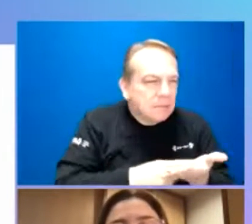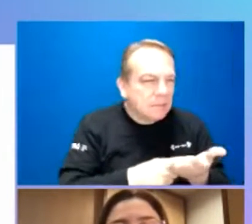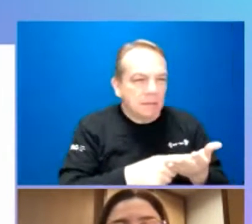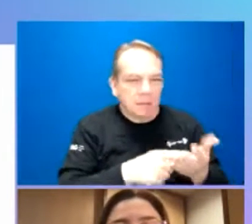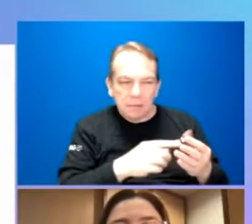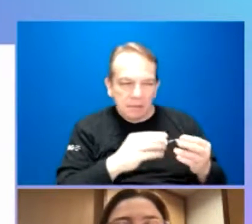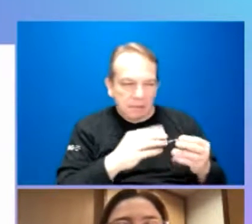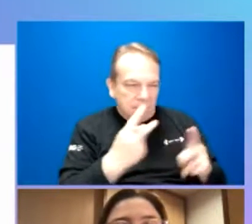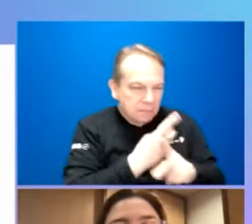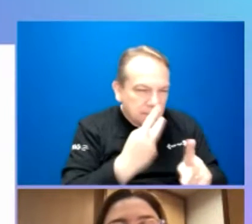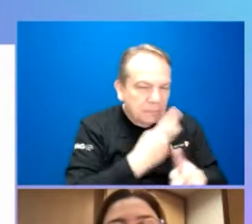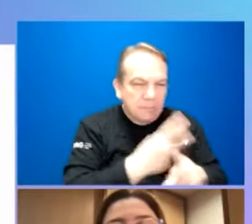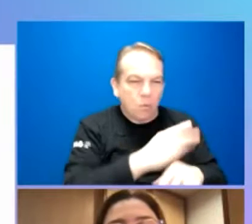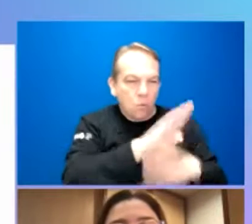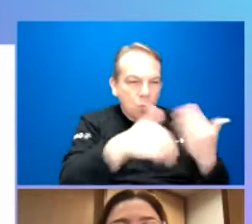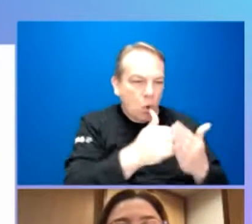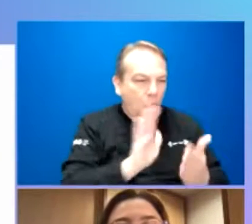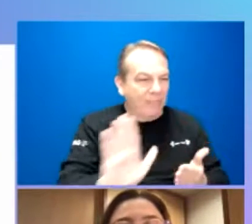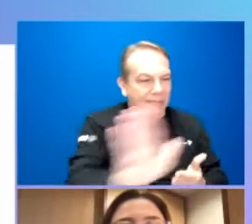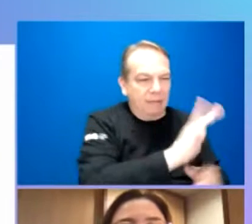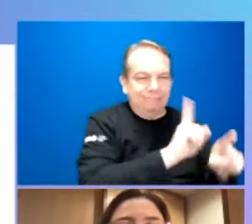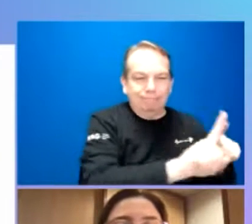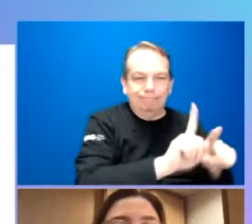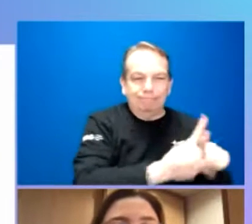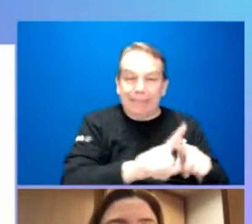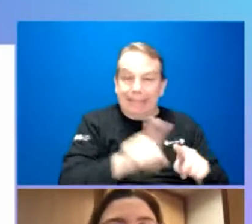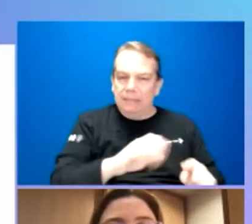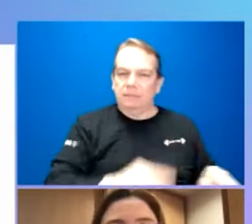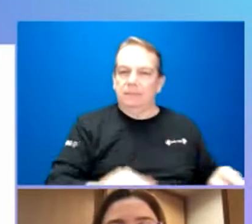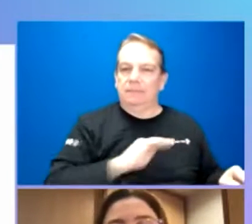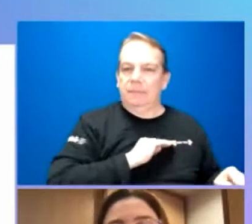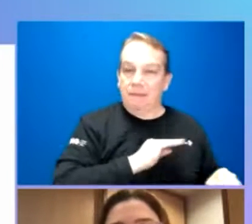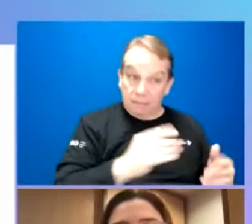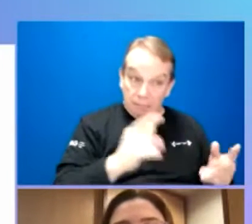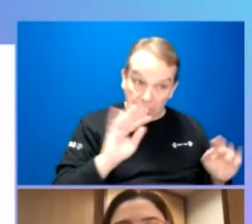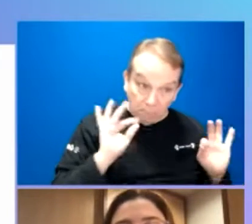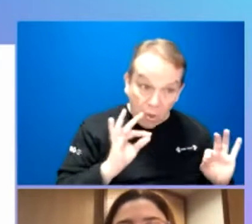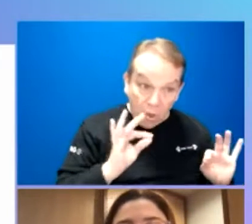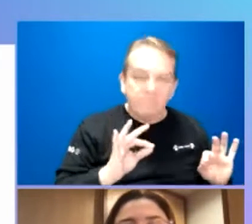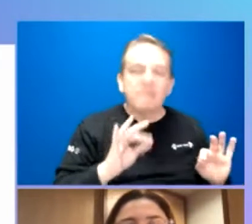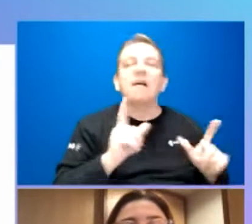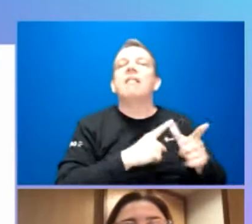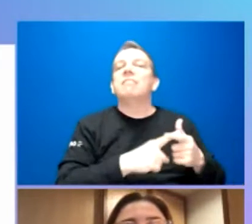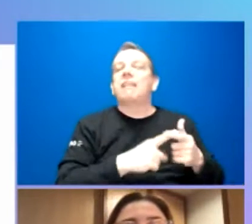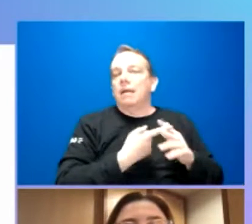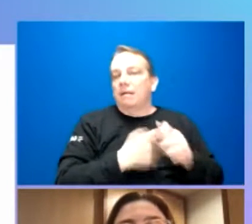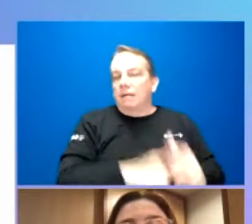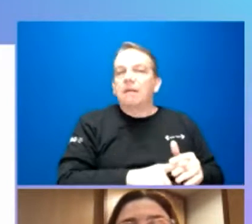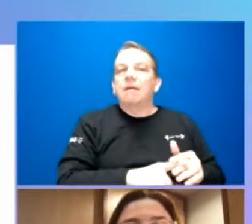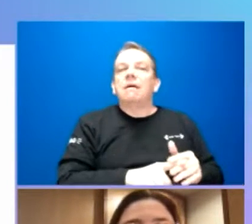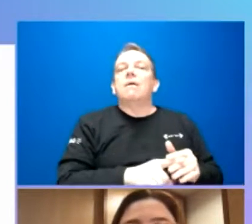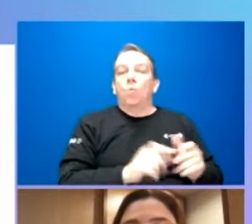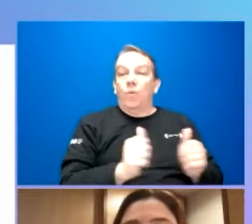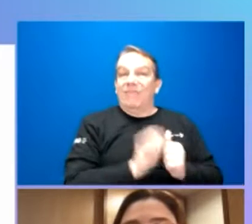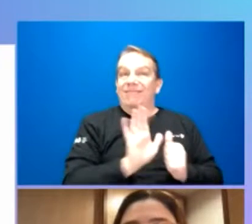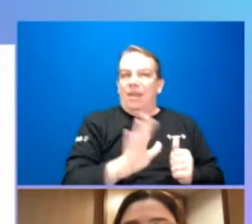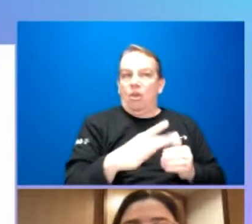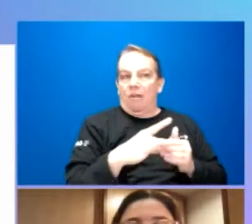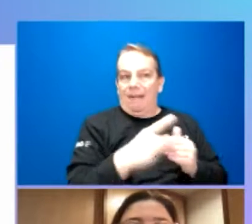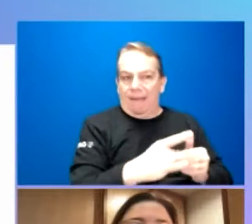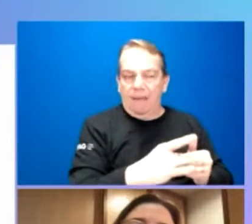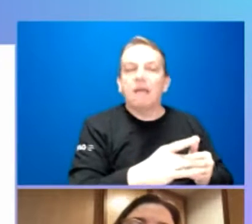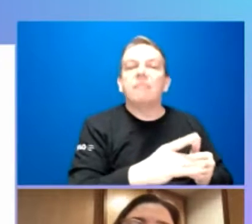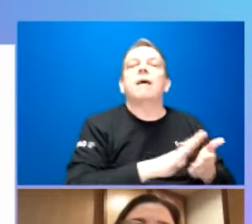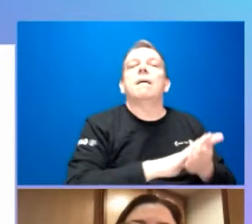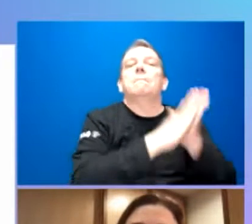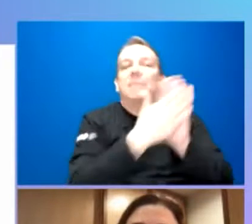all customer needs are met. So your org needs to value and know how to be customer-led. So if they're currently solution-led